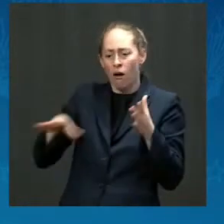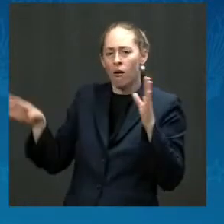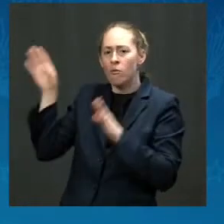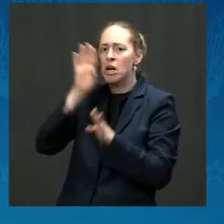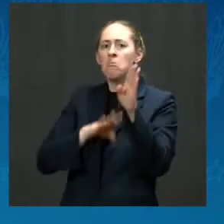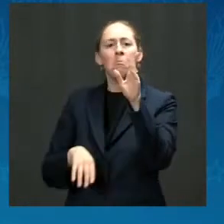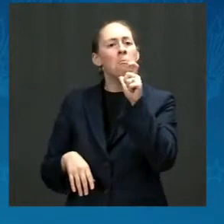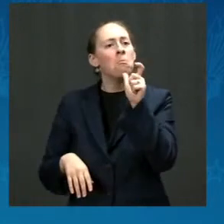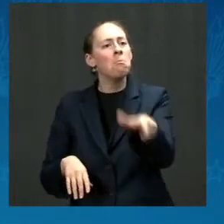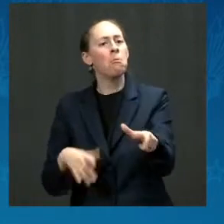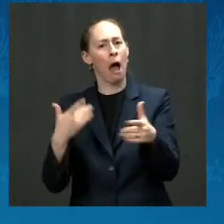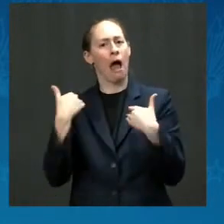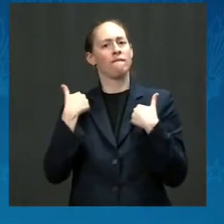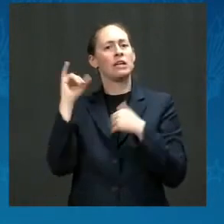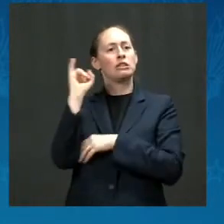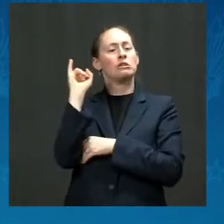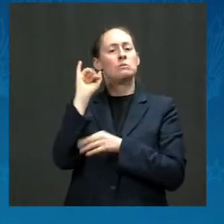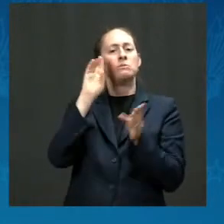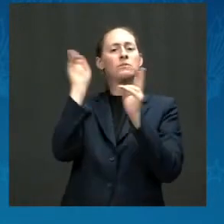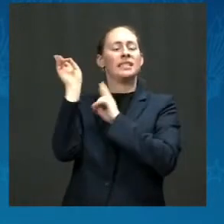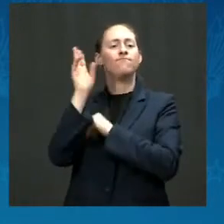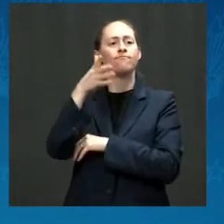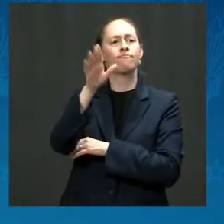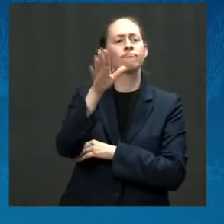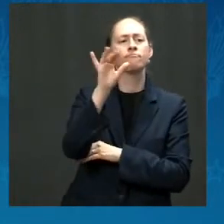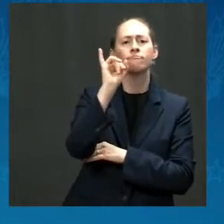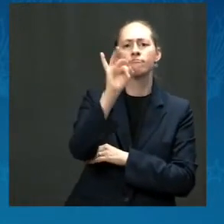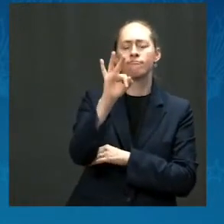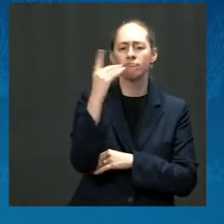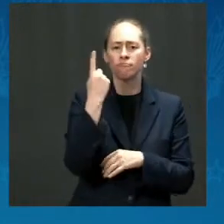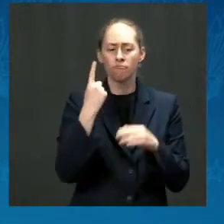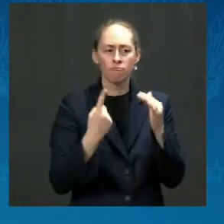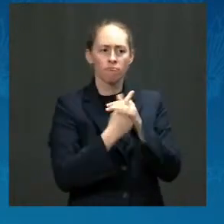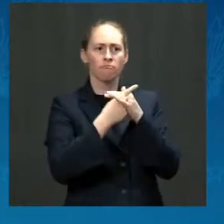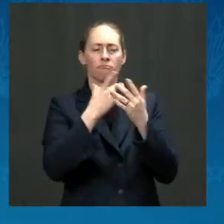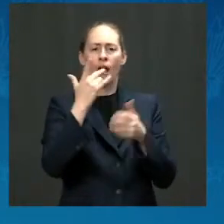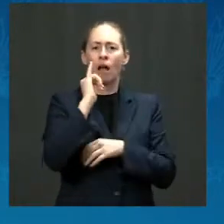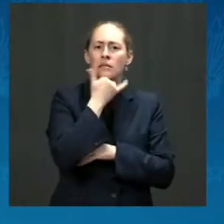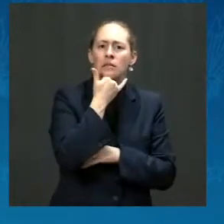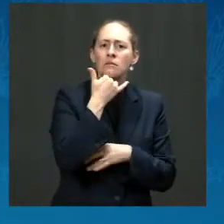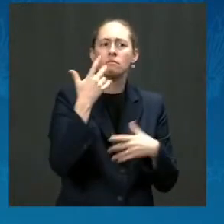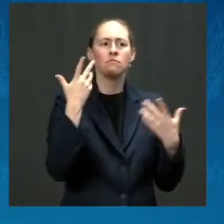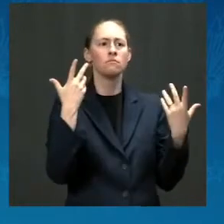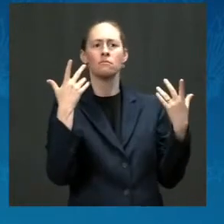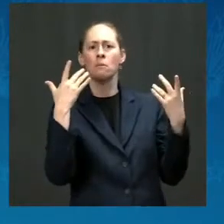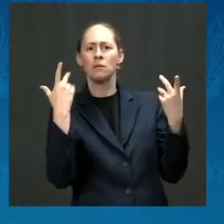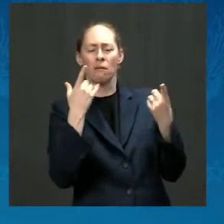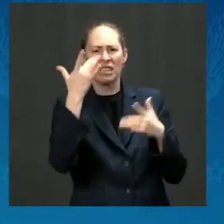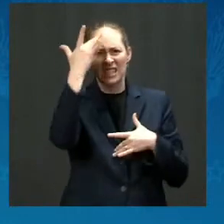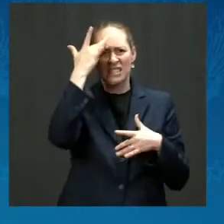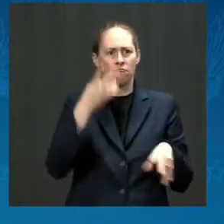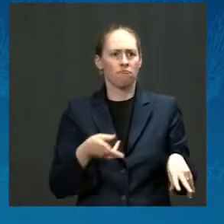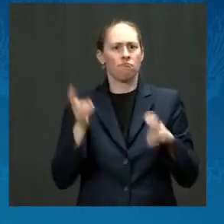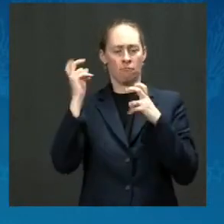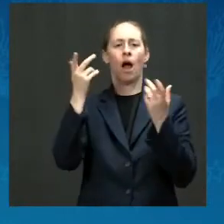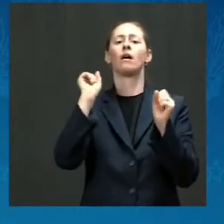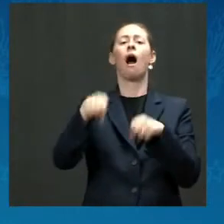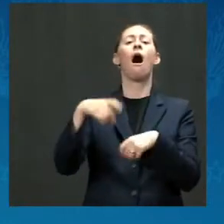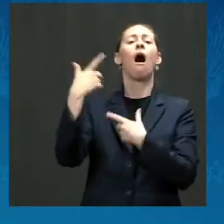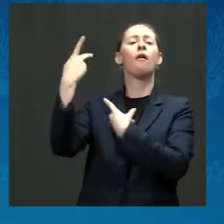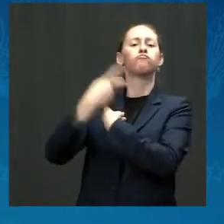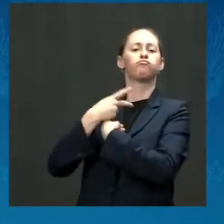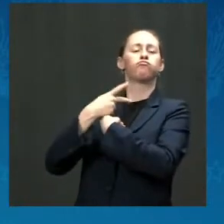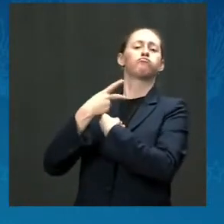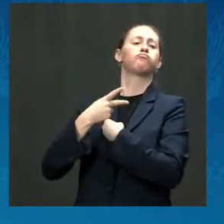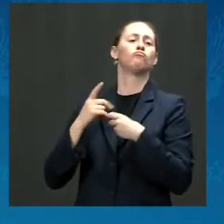forbid, if there is a sudden accident or illness, that they can get the care they need. And I don't need to tell